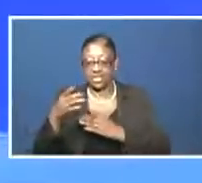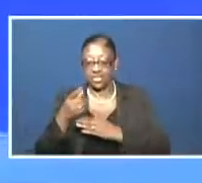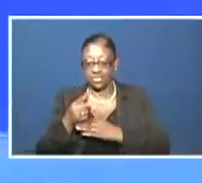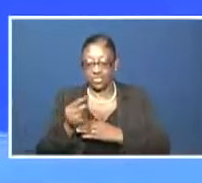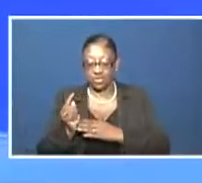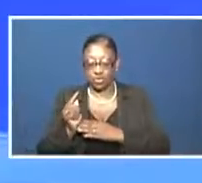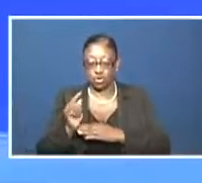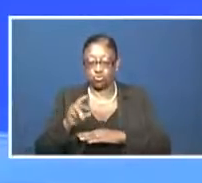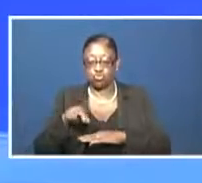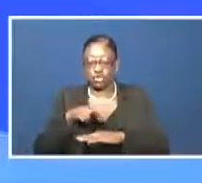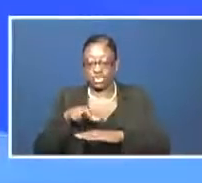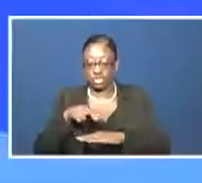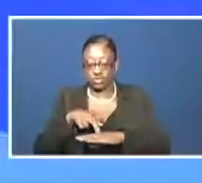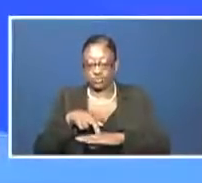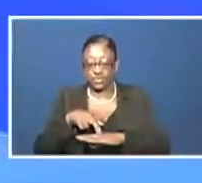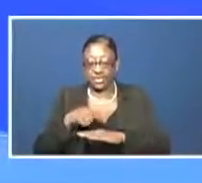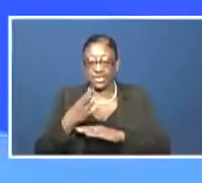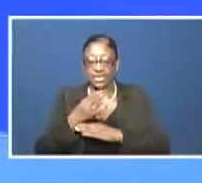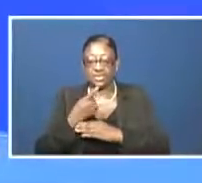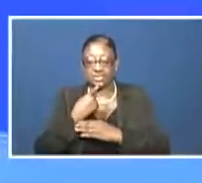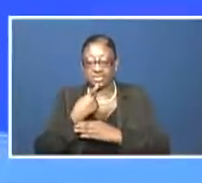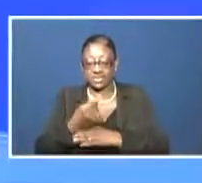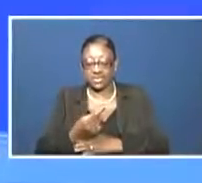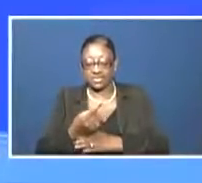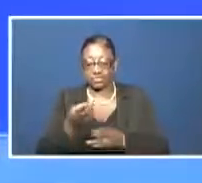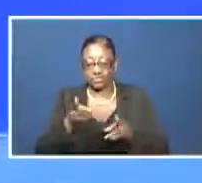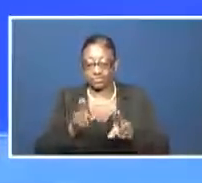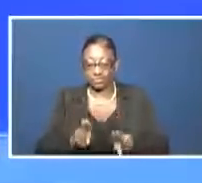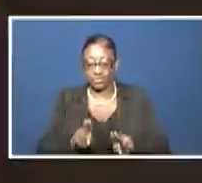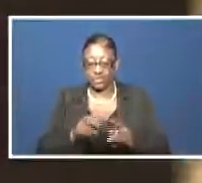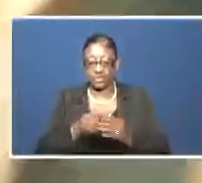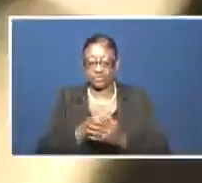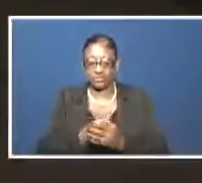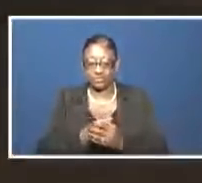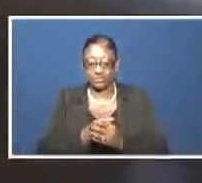Carey is on the ground for us. She files this report.